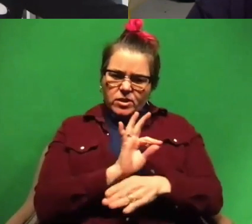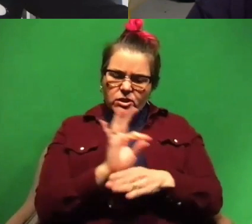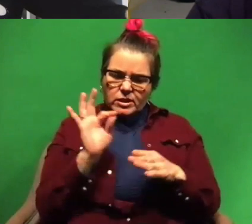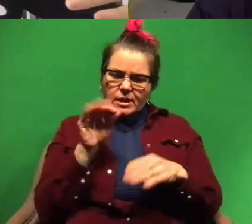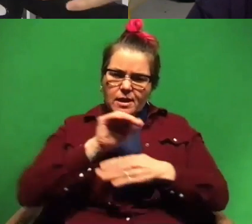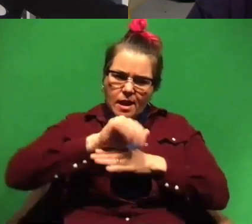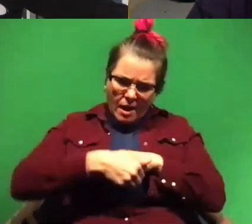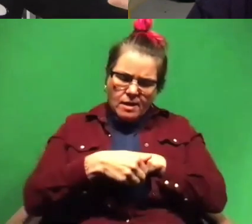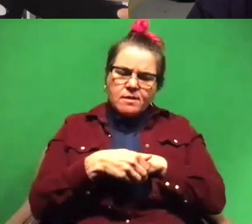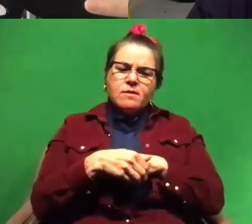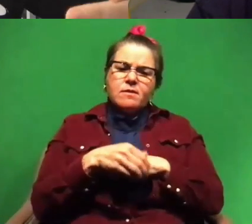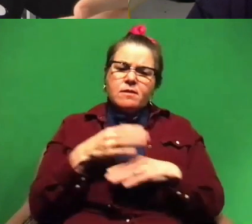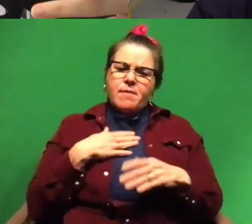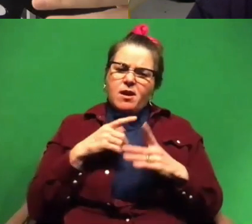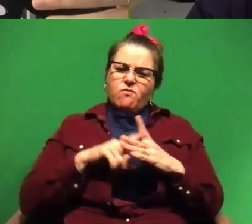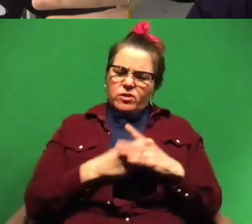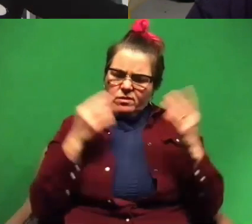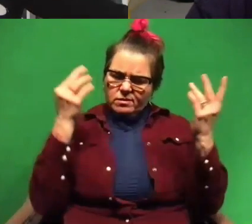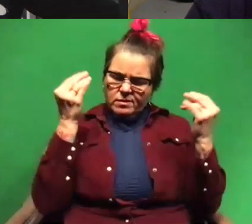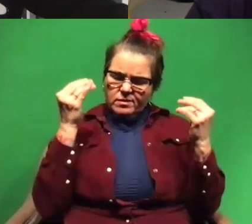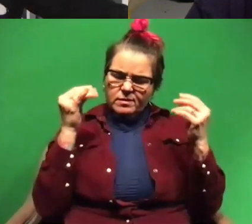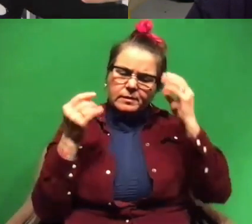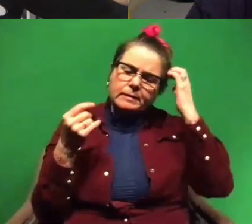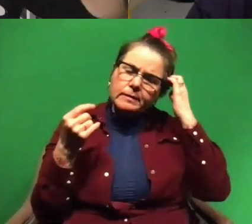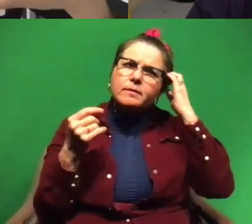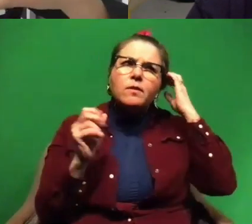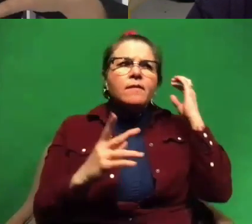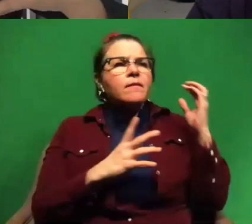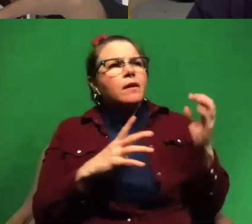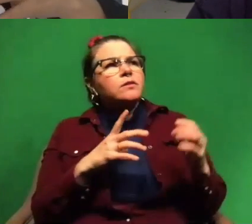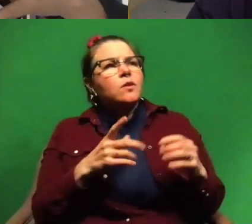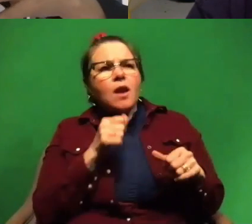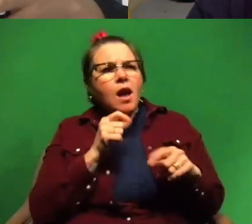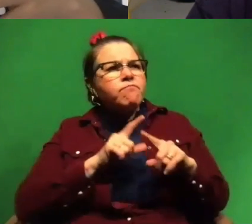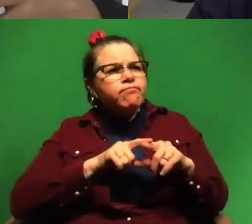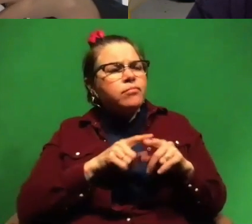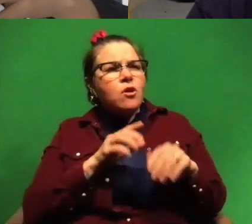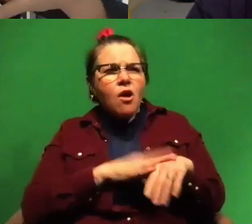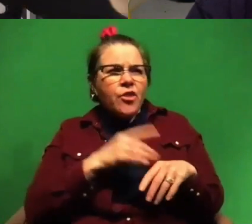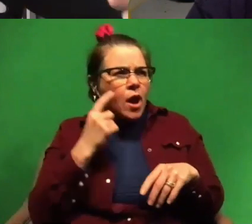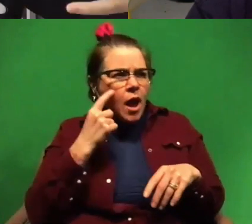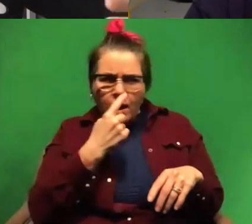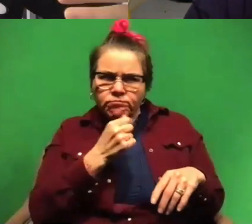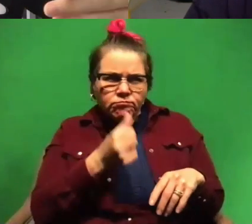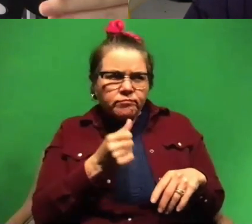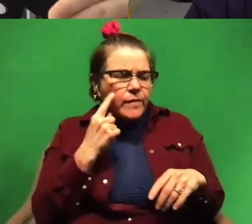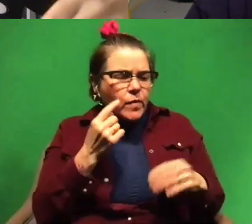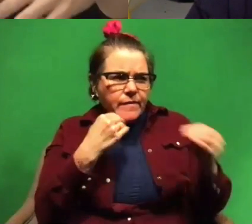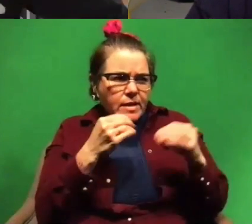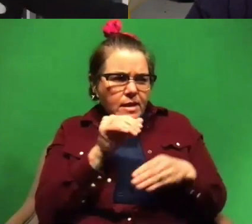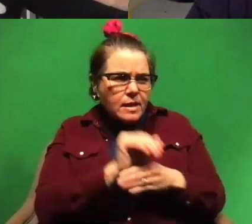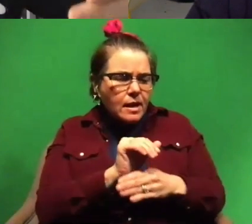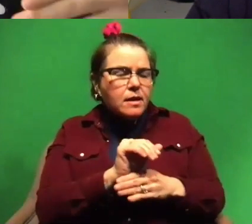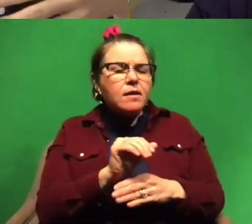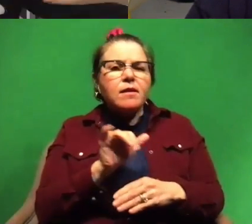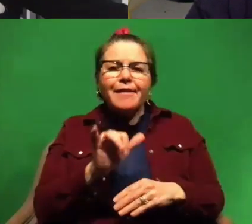night. And my original thoughts were thinking things like, okay, so they don't rely much on their eyes for feeding at nighttime. But then